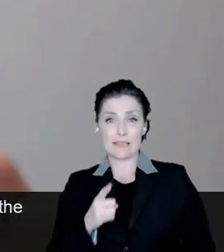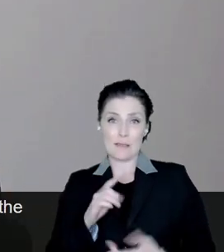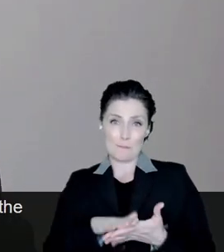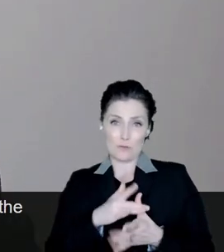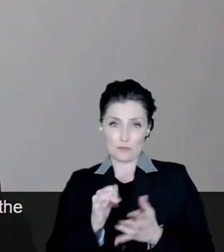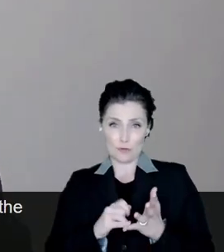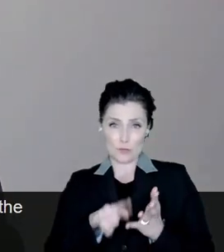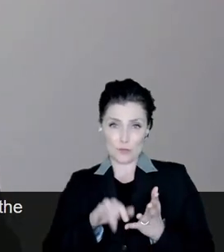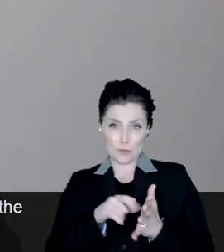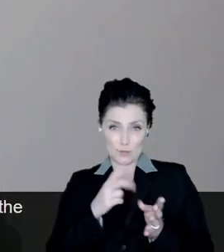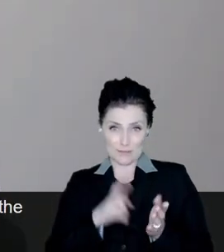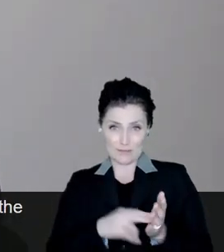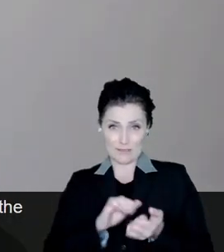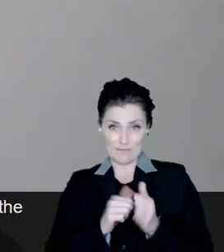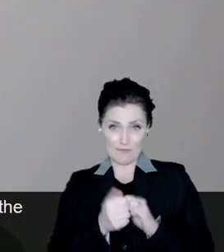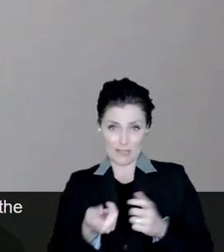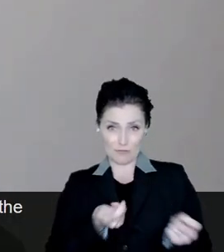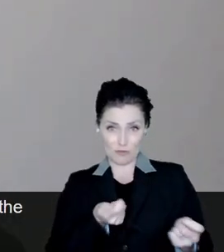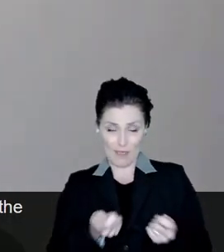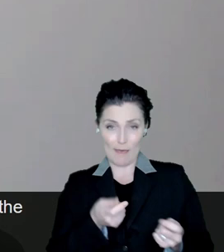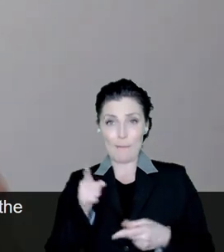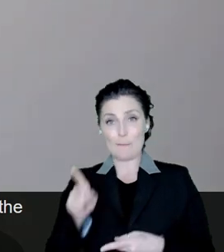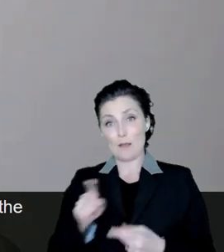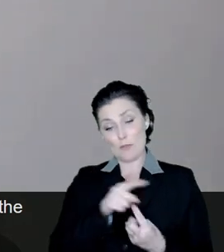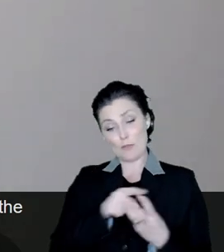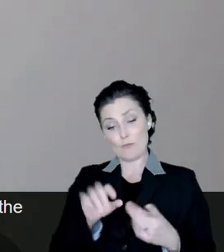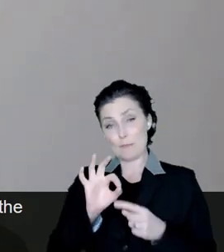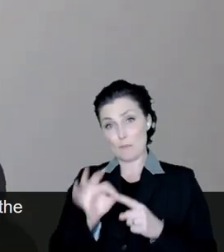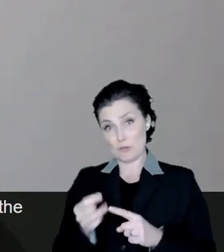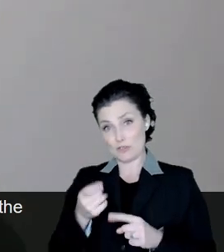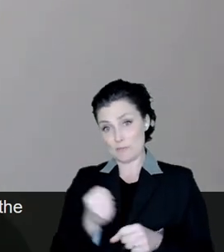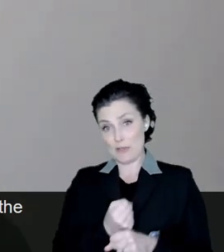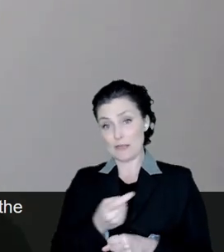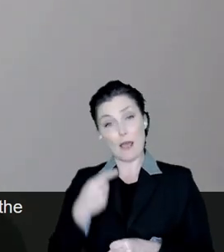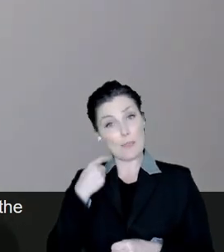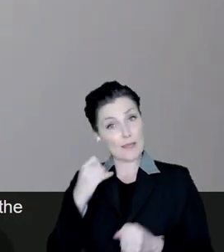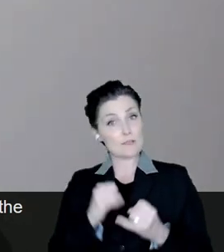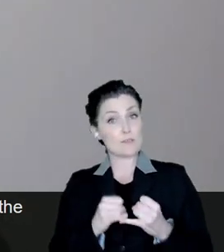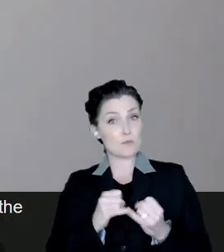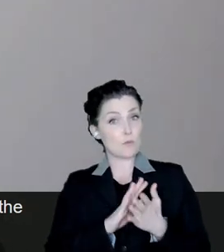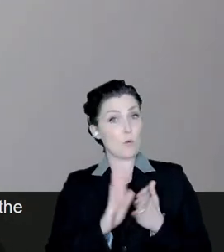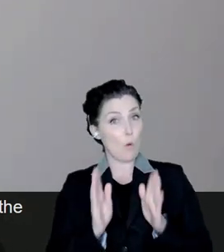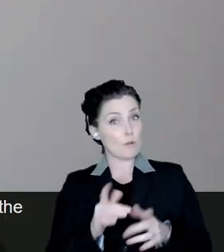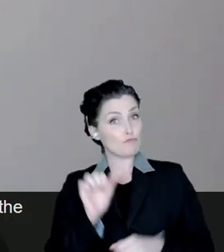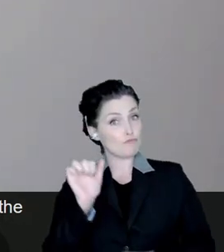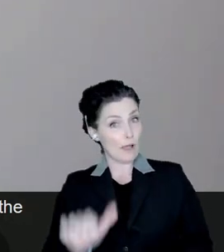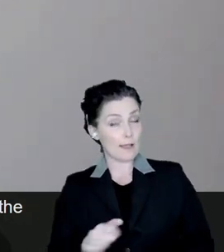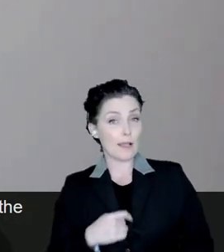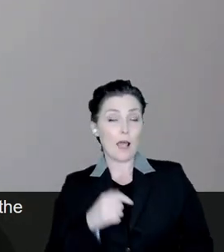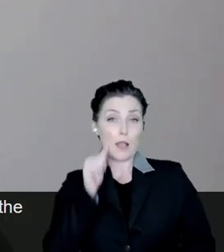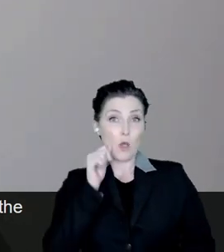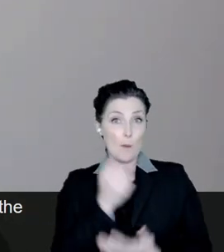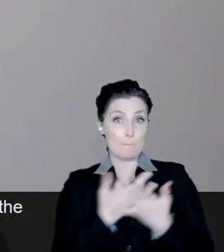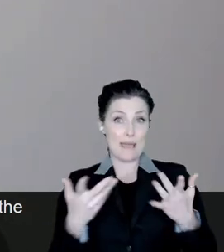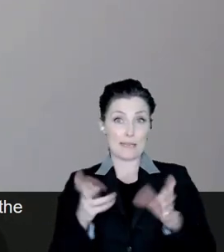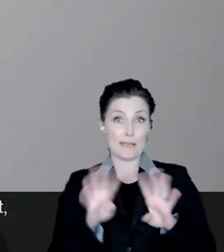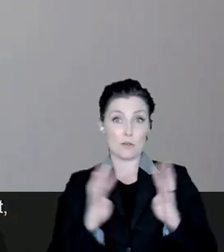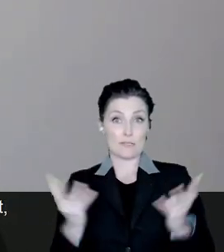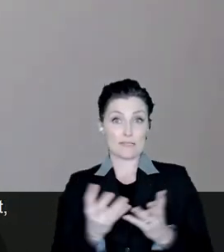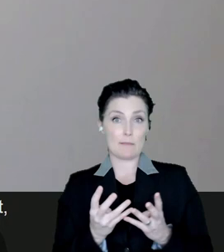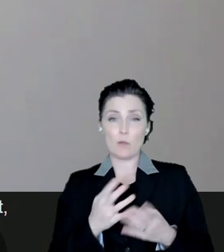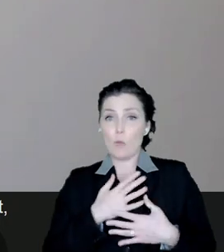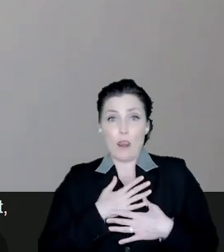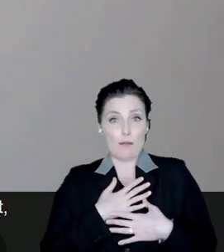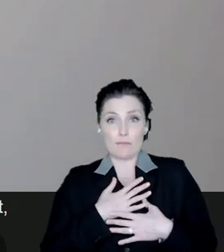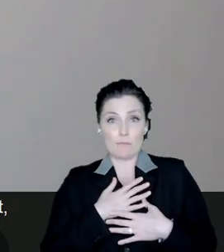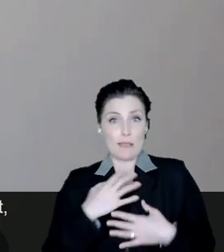deal with three of the points she makes. The first point, I think Susan Hall is right, and I've got to accept many in the Assembly would love to be the mayor, and